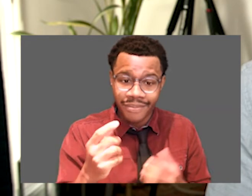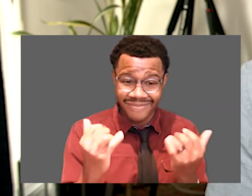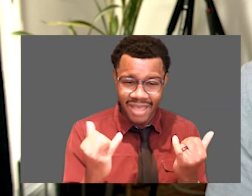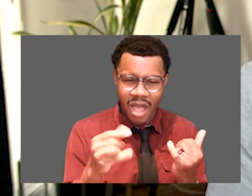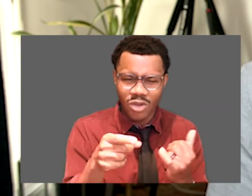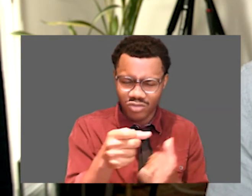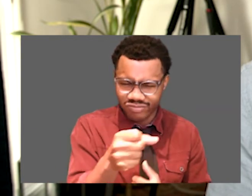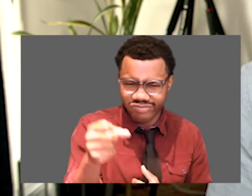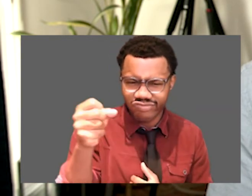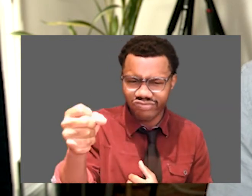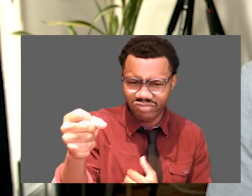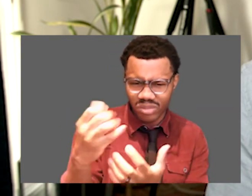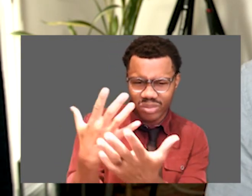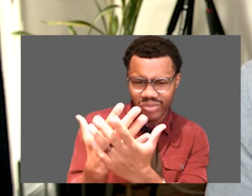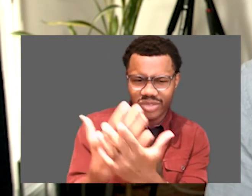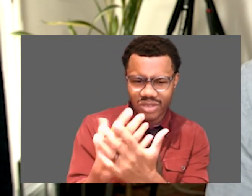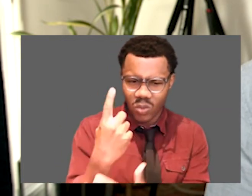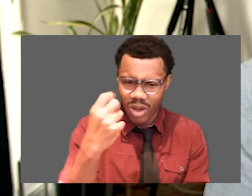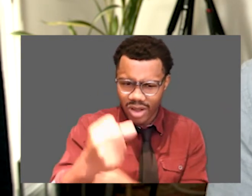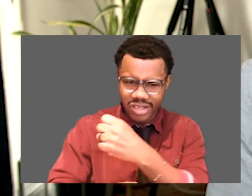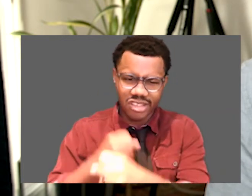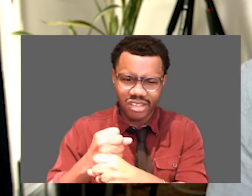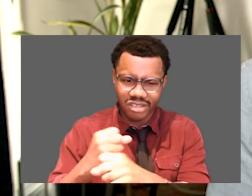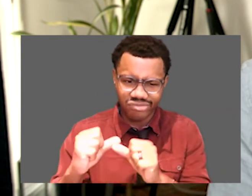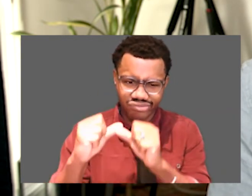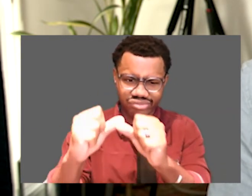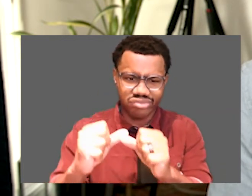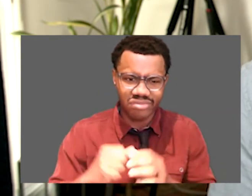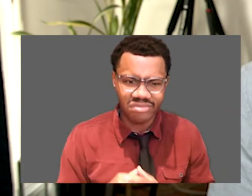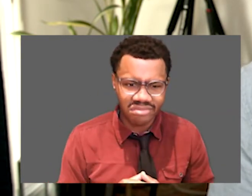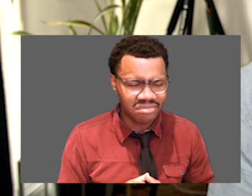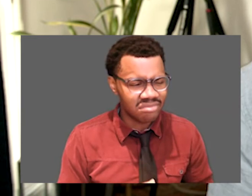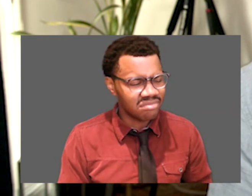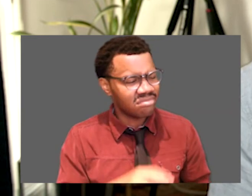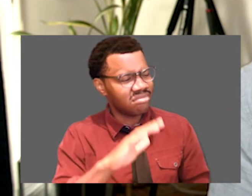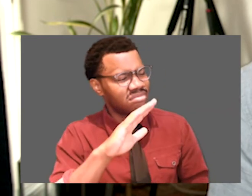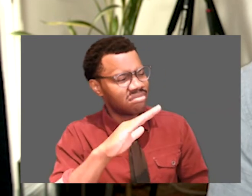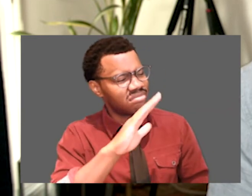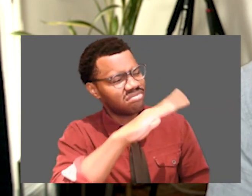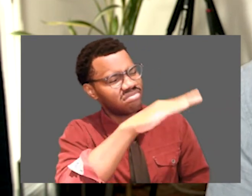Corrections for 1 year. Bailiff, get this filth out of my sight.